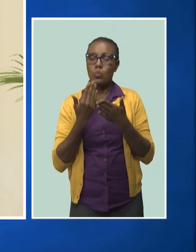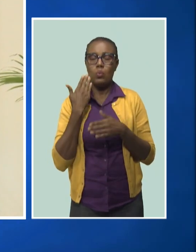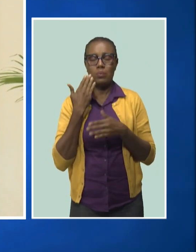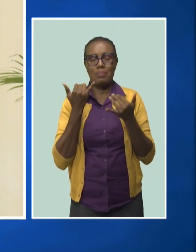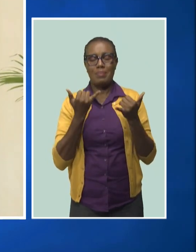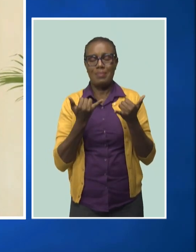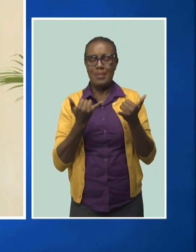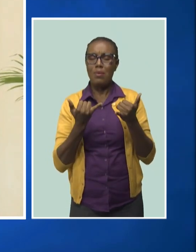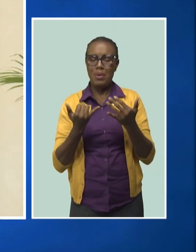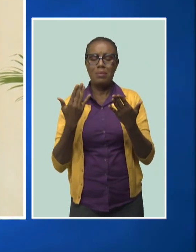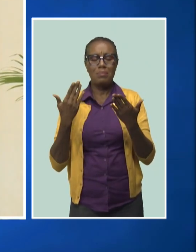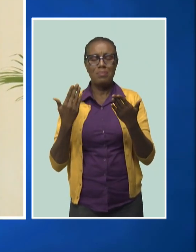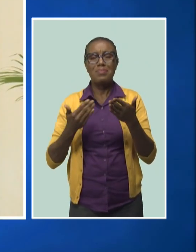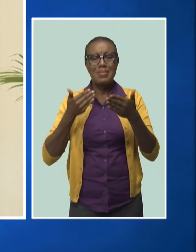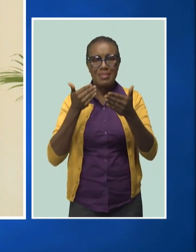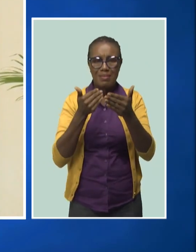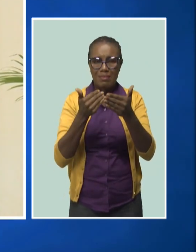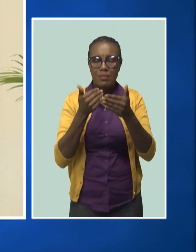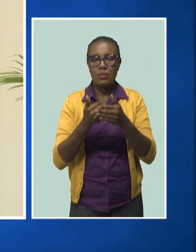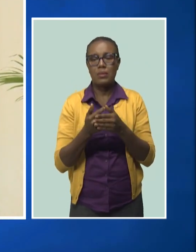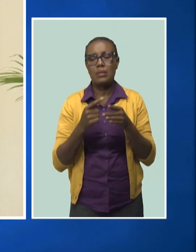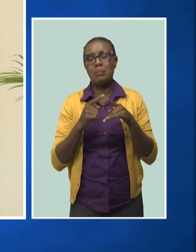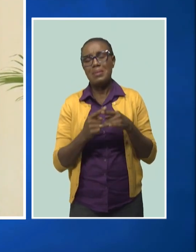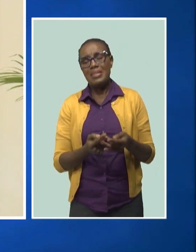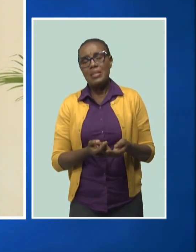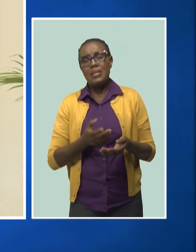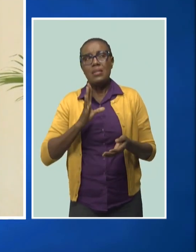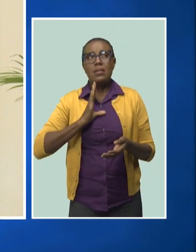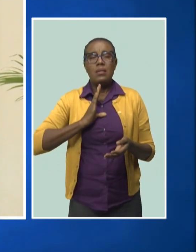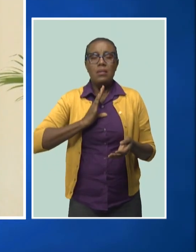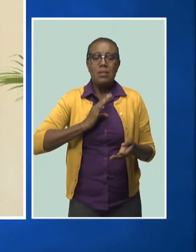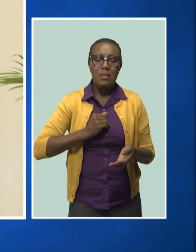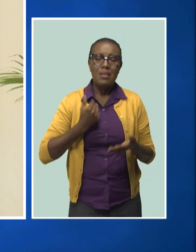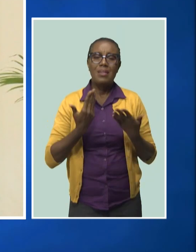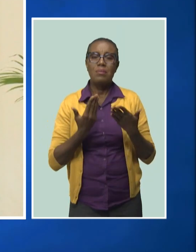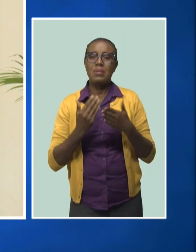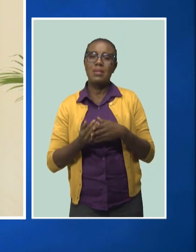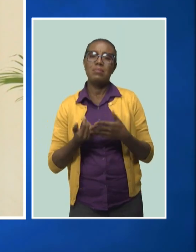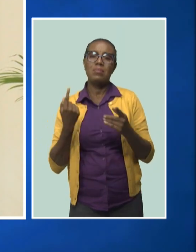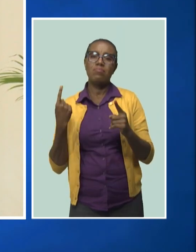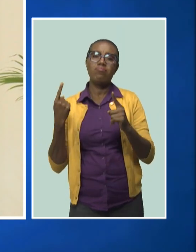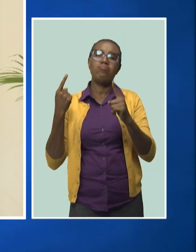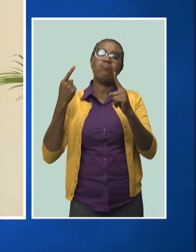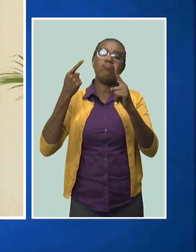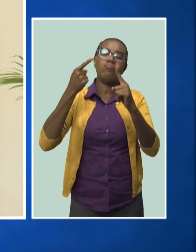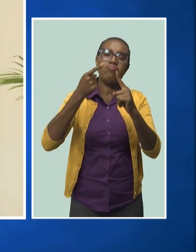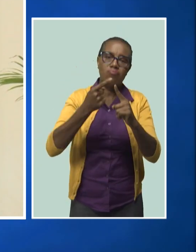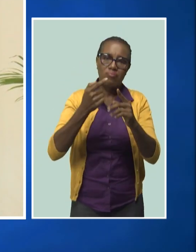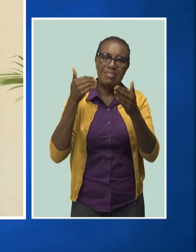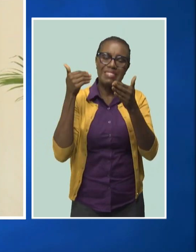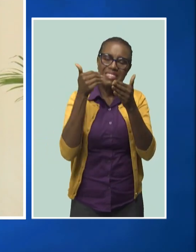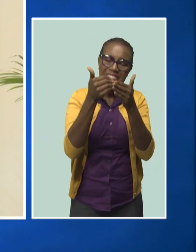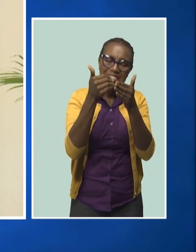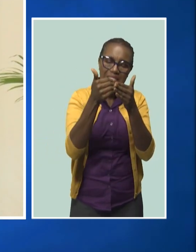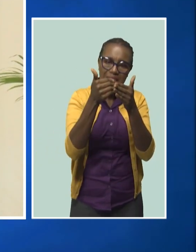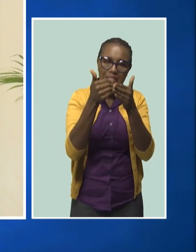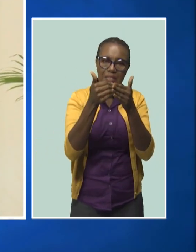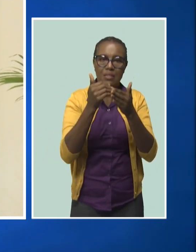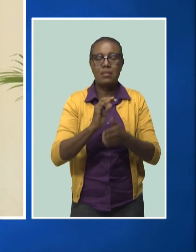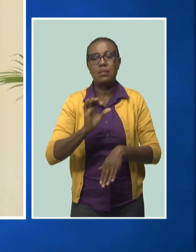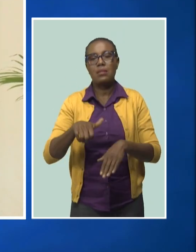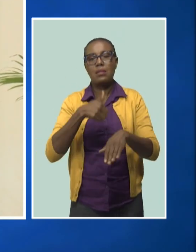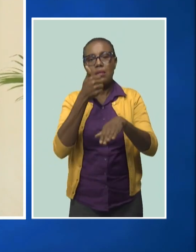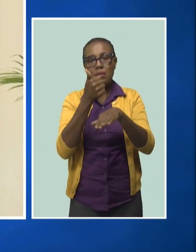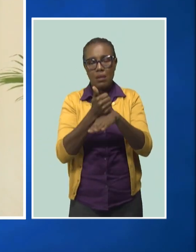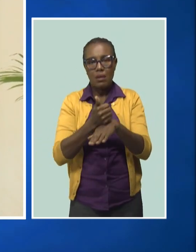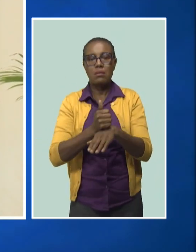bit disappointing that we haven't gone further than we've gotten with the whole implementation of